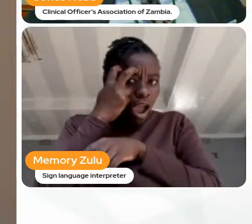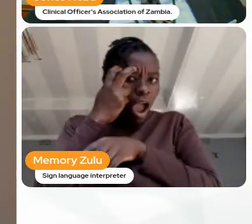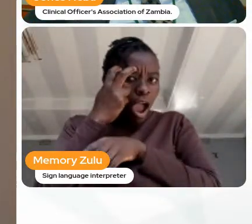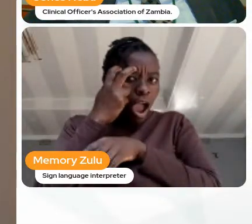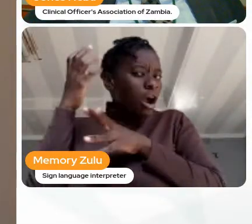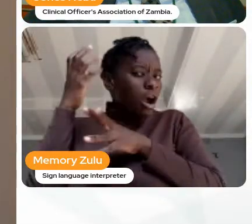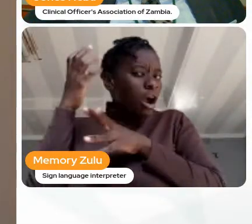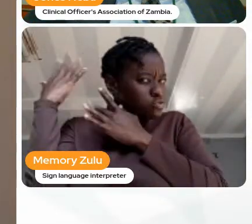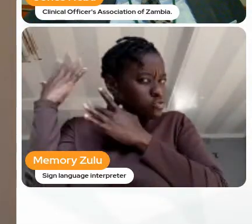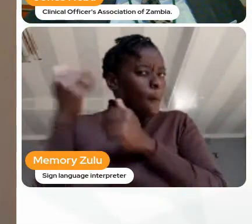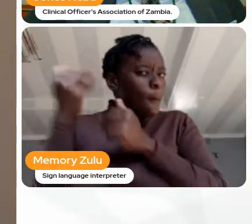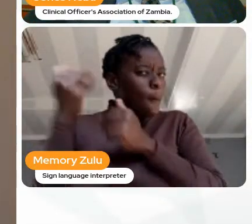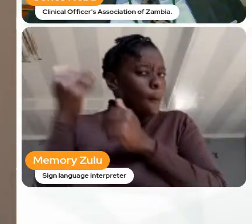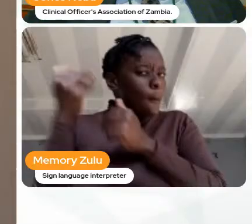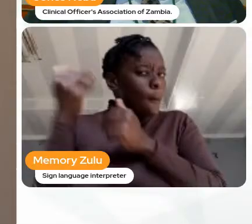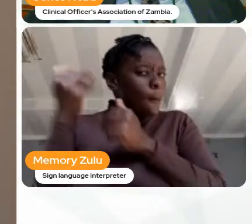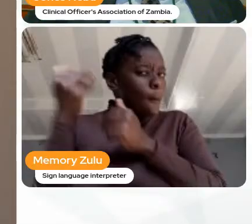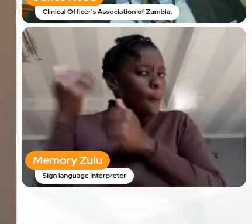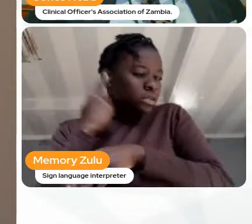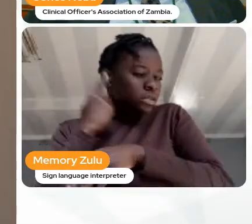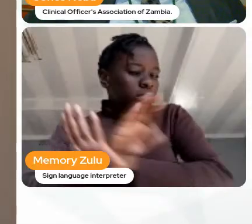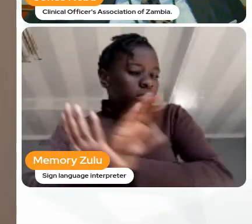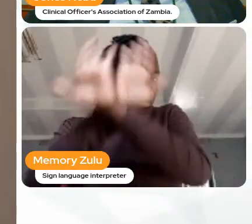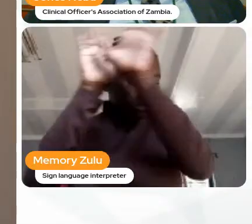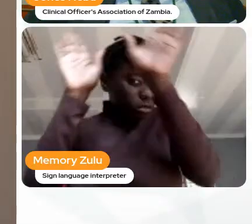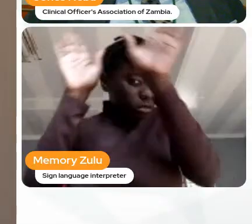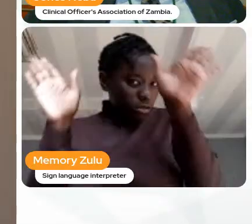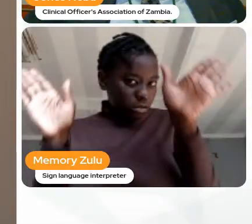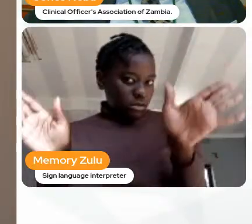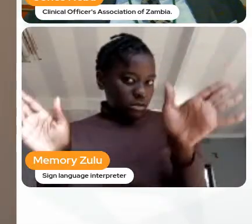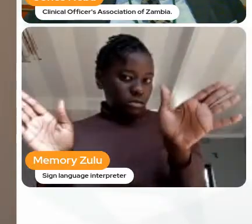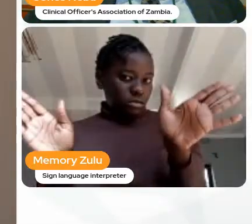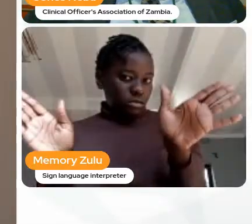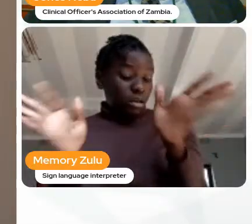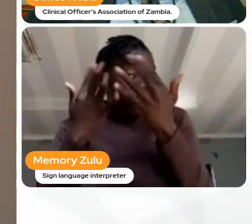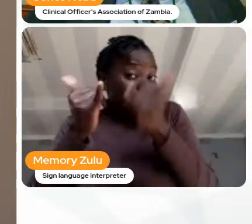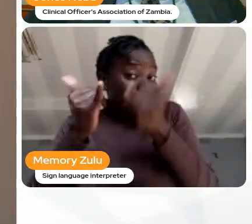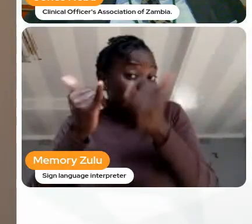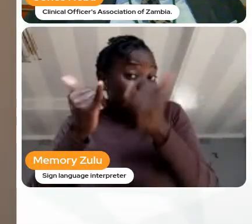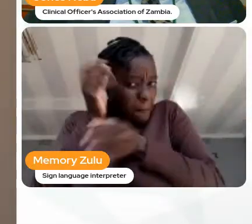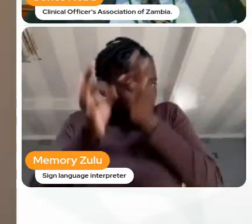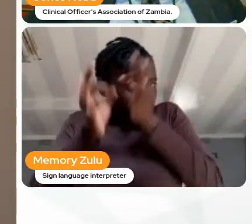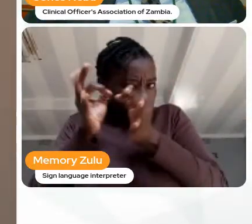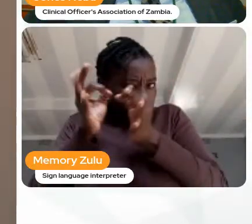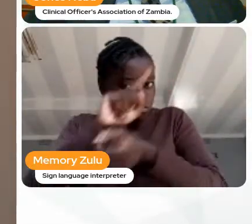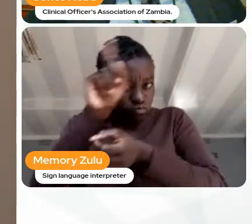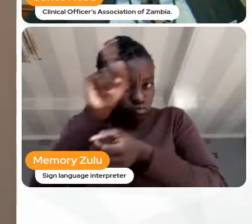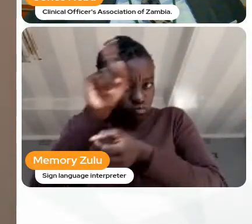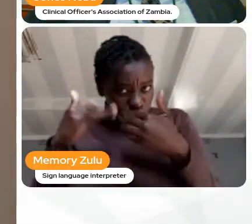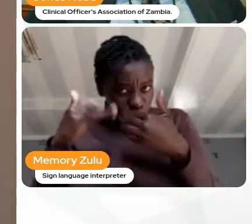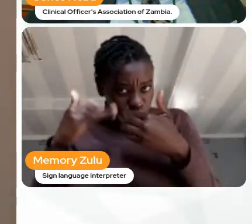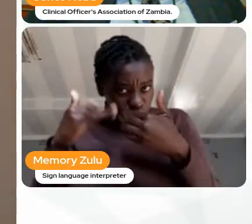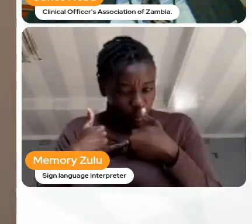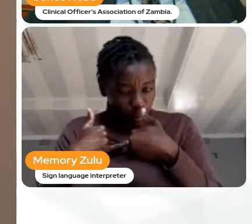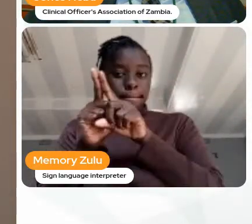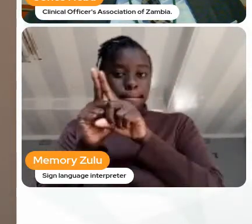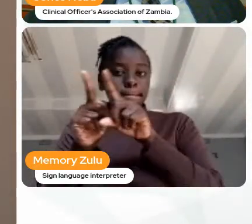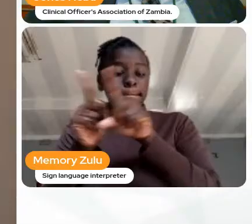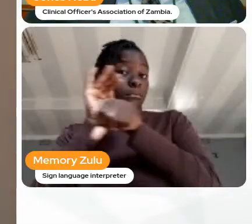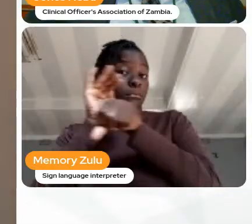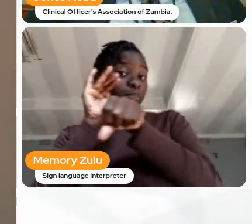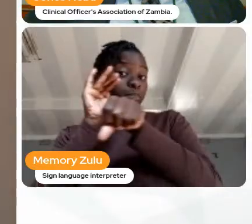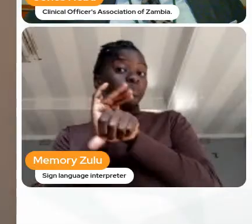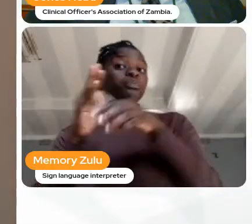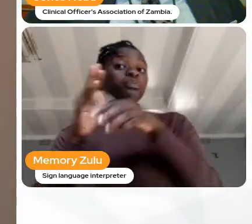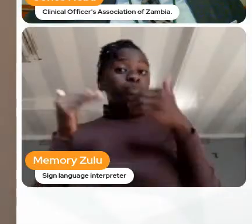this show. And if you have any contribution or any question that you'd like to ask our doc here, this is the time you can ask us and just let us know where